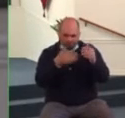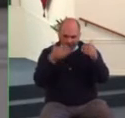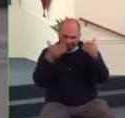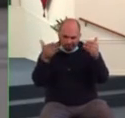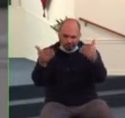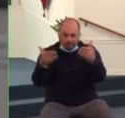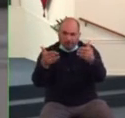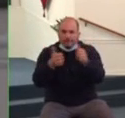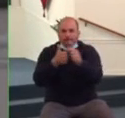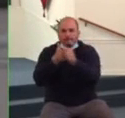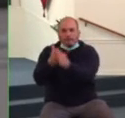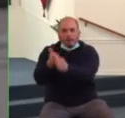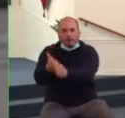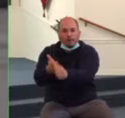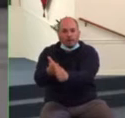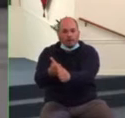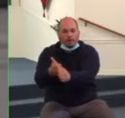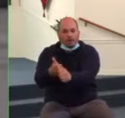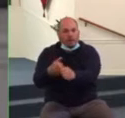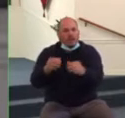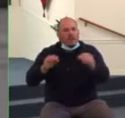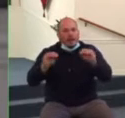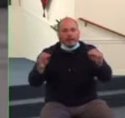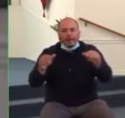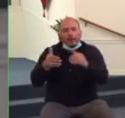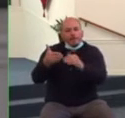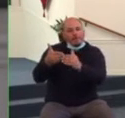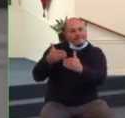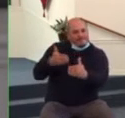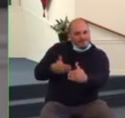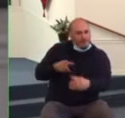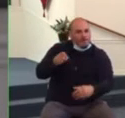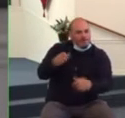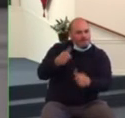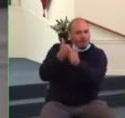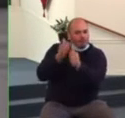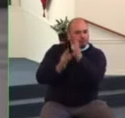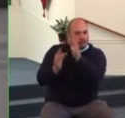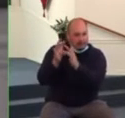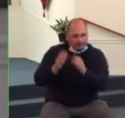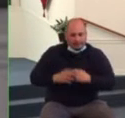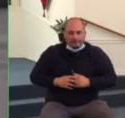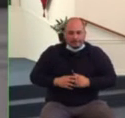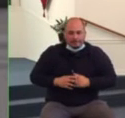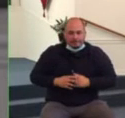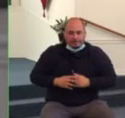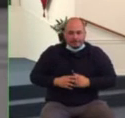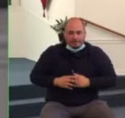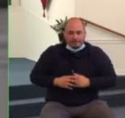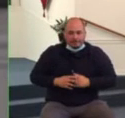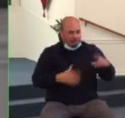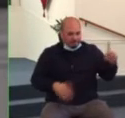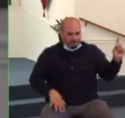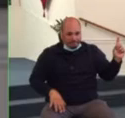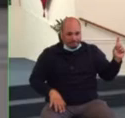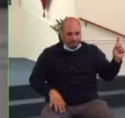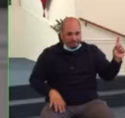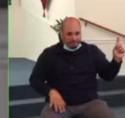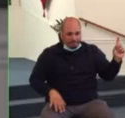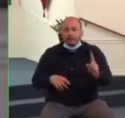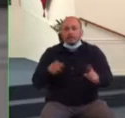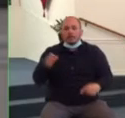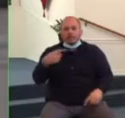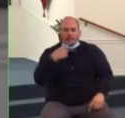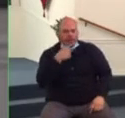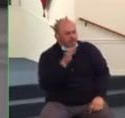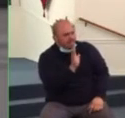that no one who looks back is fit for service in the kingdom of God. The man wanted to follow Jesus. He just wanted to go